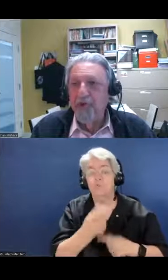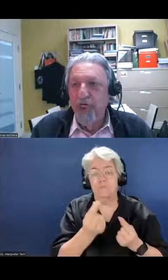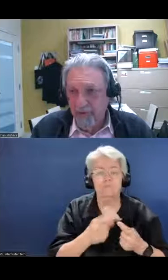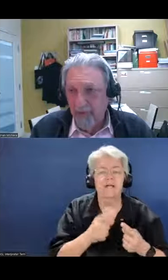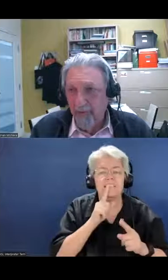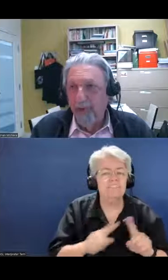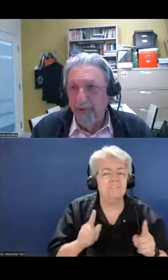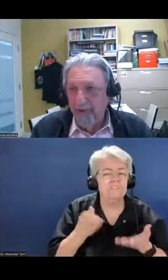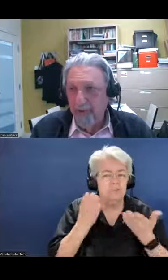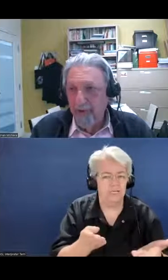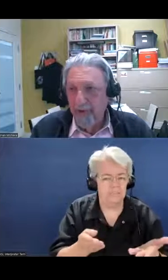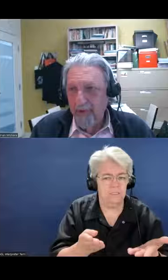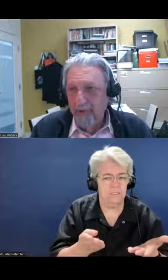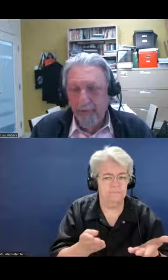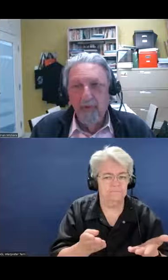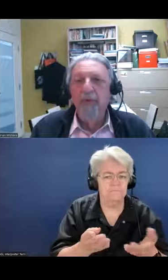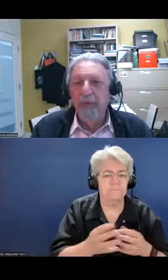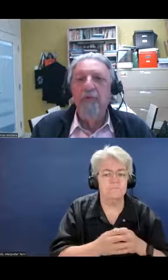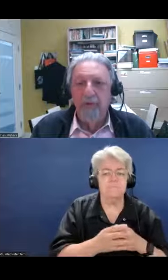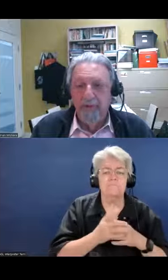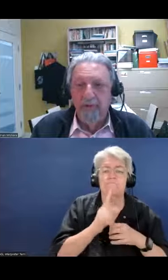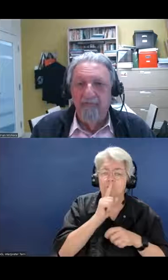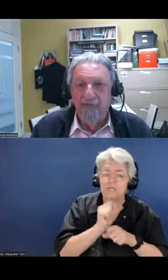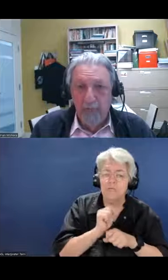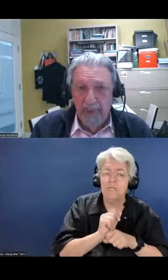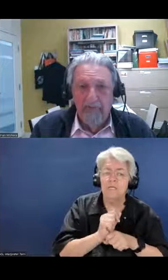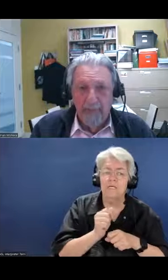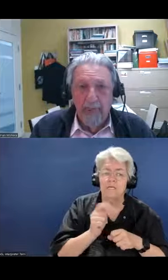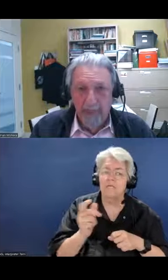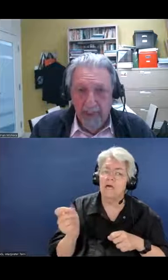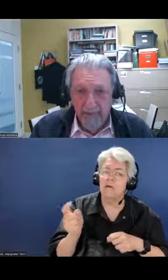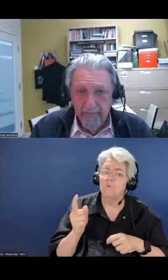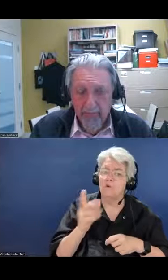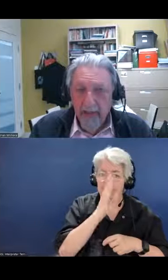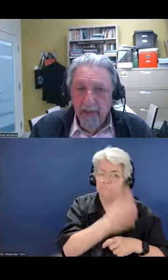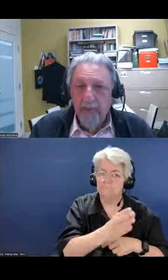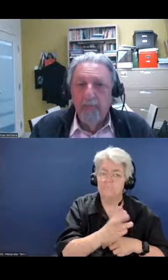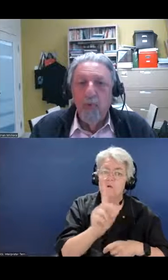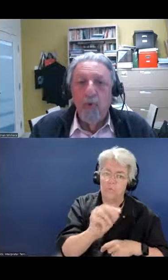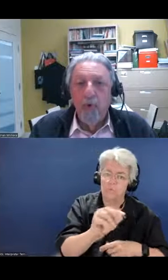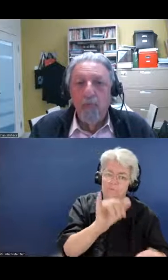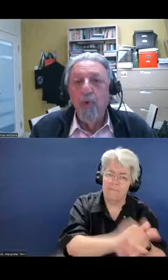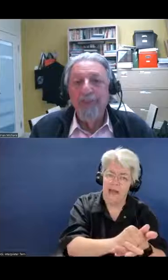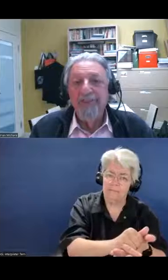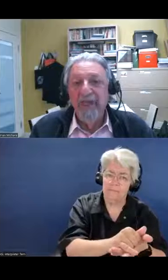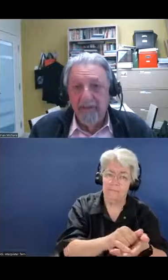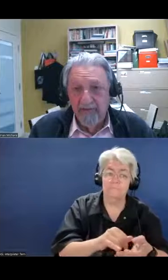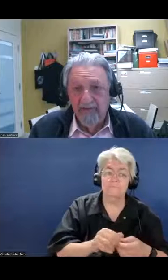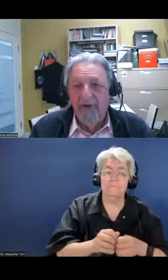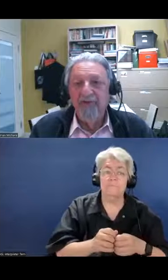from suggesting what to do, but really were a little affirmative about that. People were